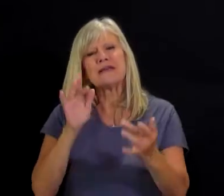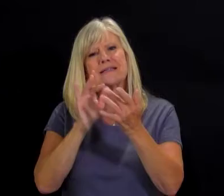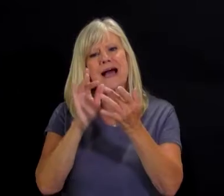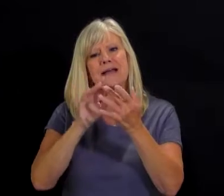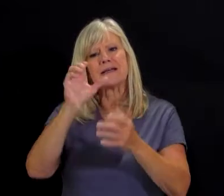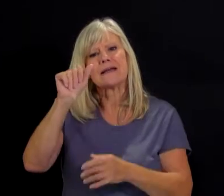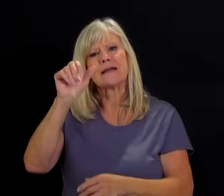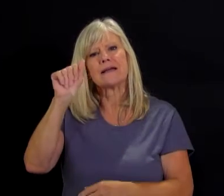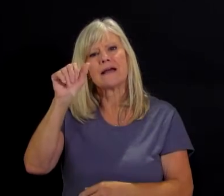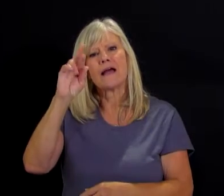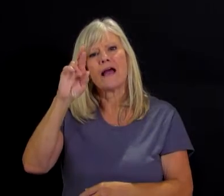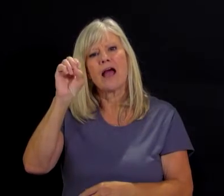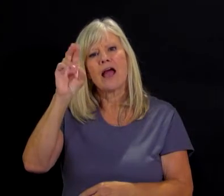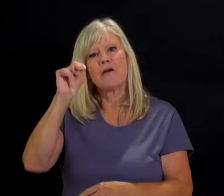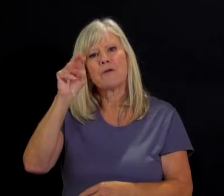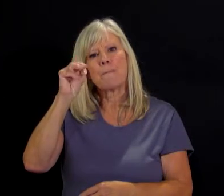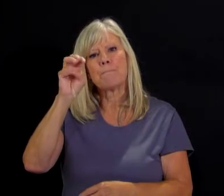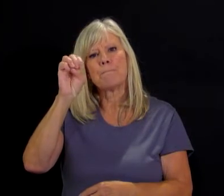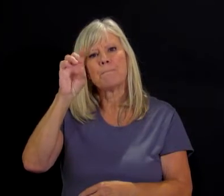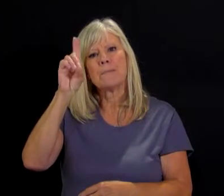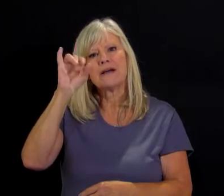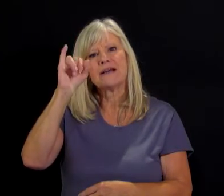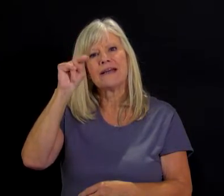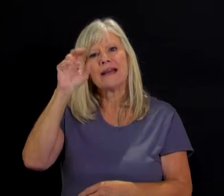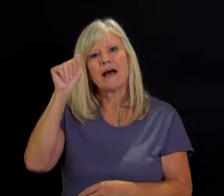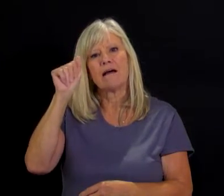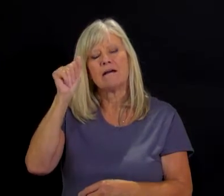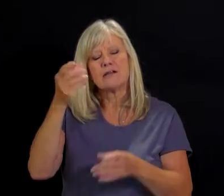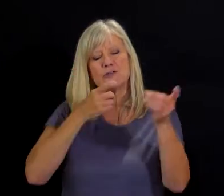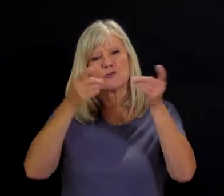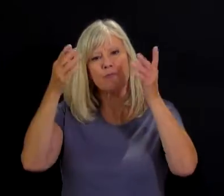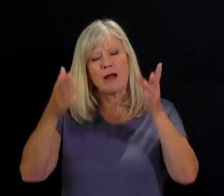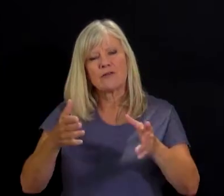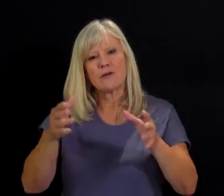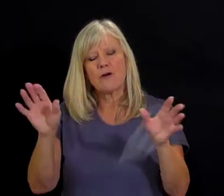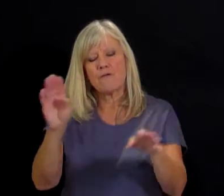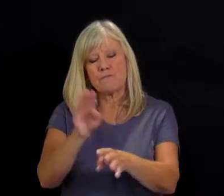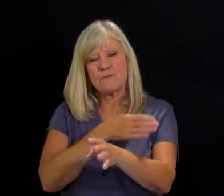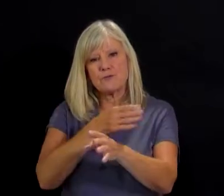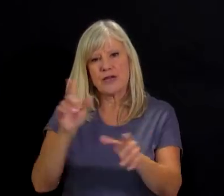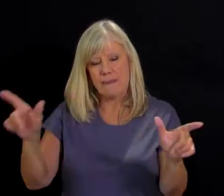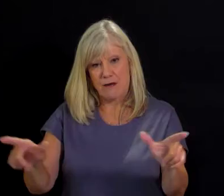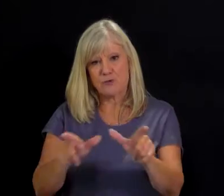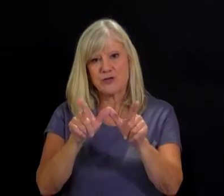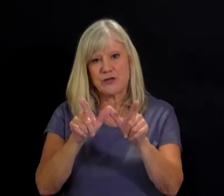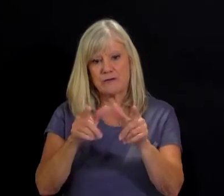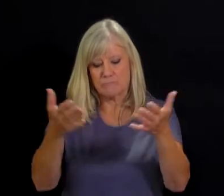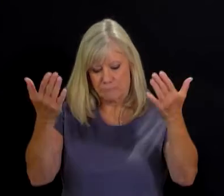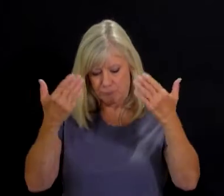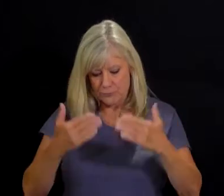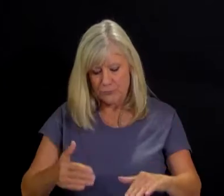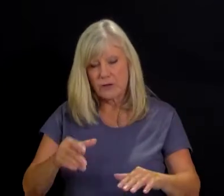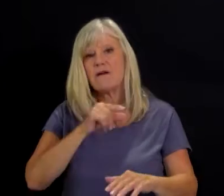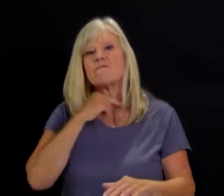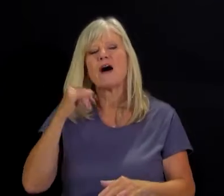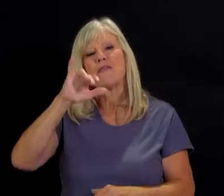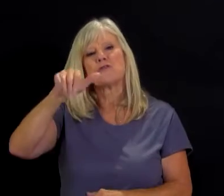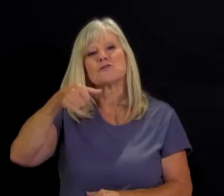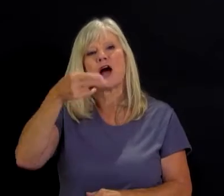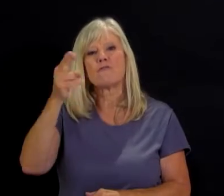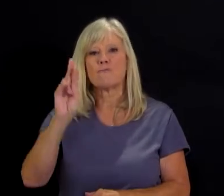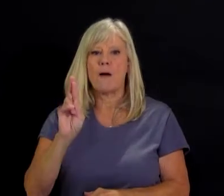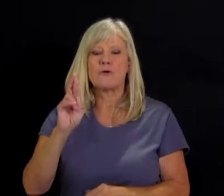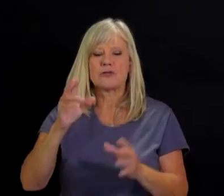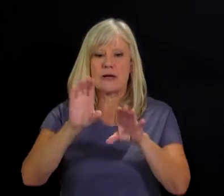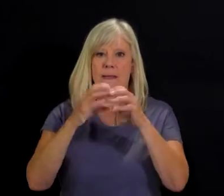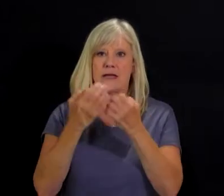contact Aaron Medina, Director of Music and Liturgy. Father John Roberts' classes will meet tomorrow, Monday, as well as on